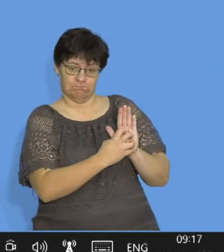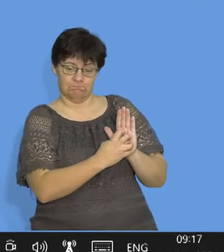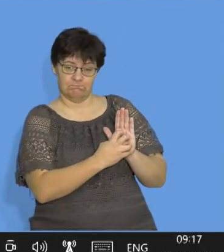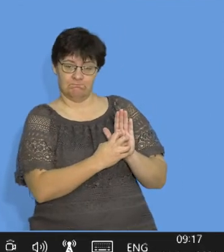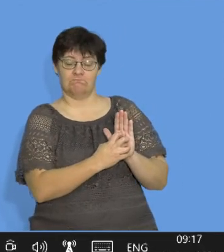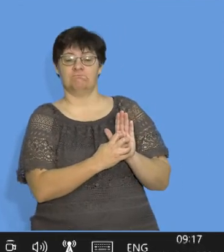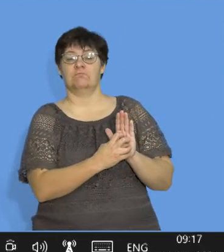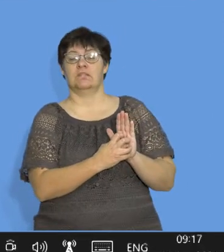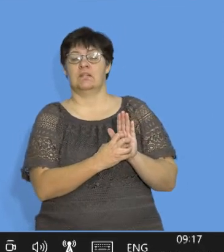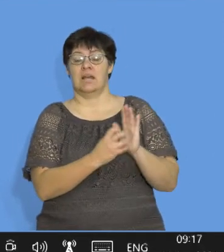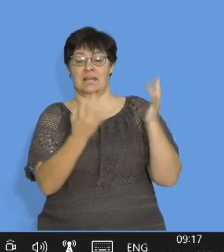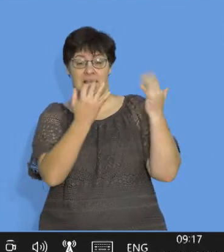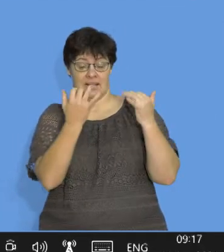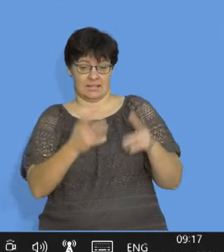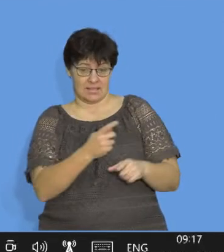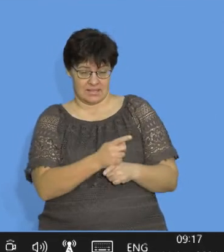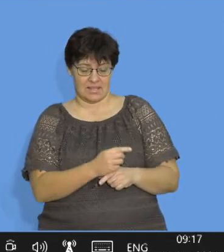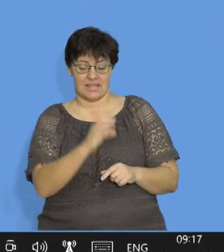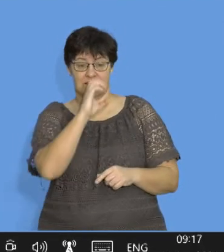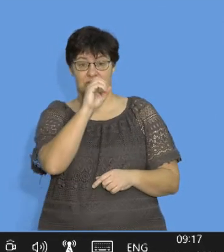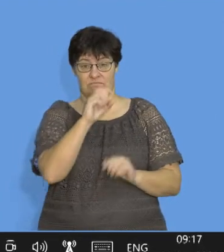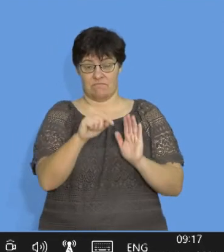I've got 0 minus